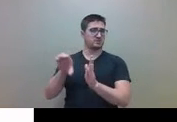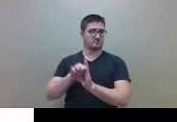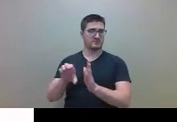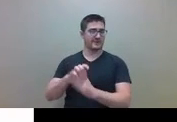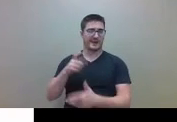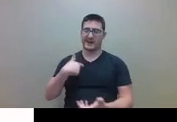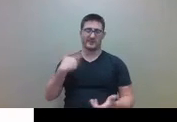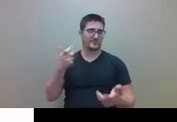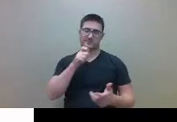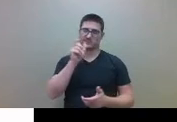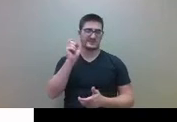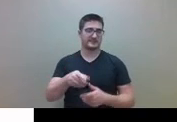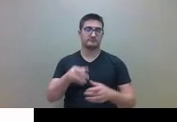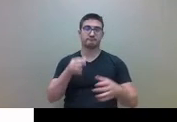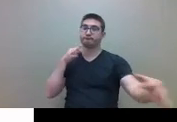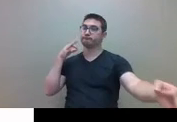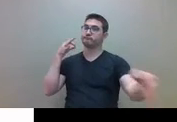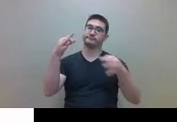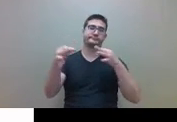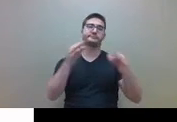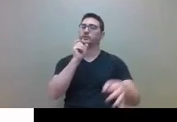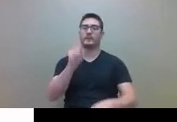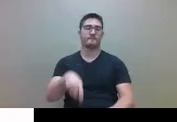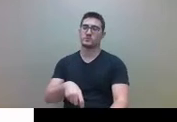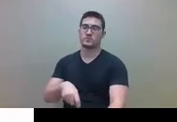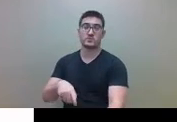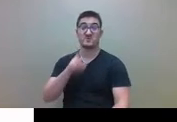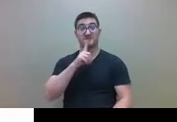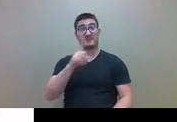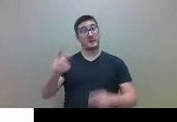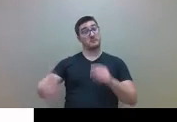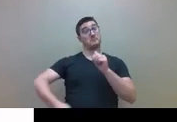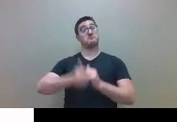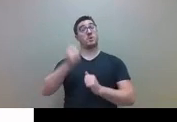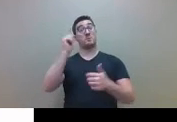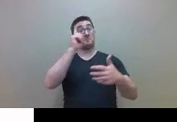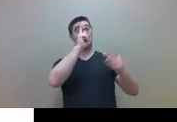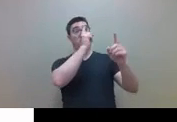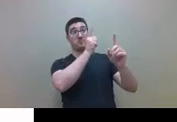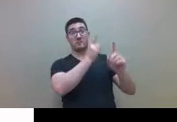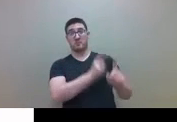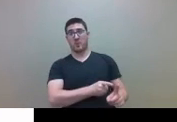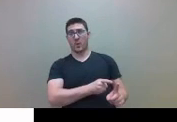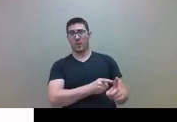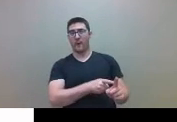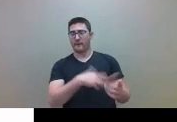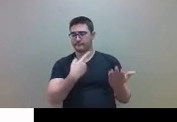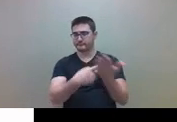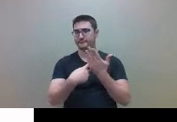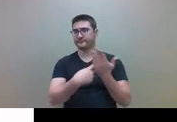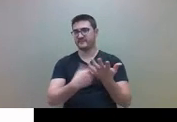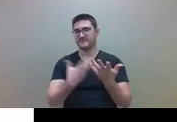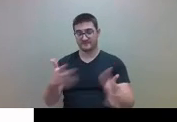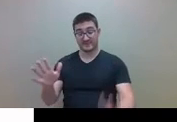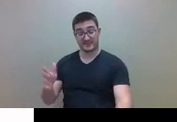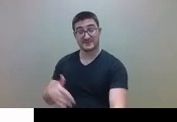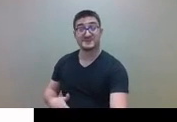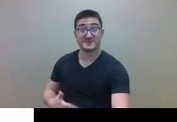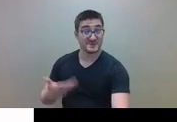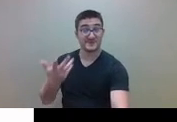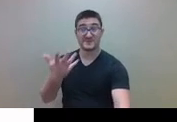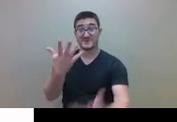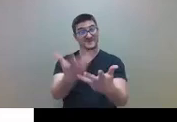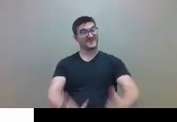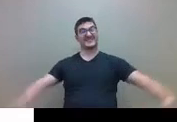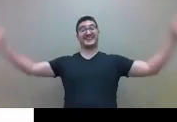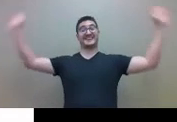them. I pretty much have covered what the crux of all of this presentation was. The end. Well,